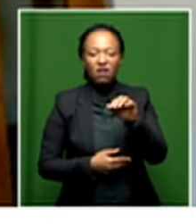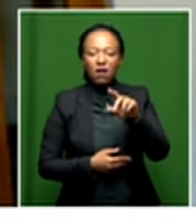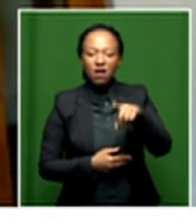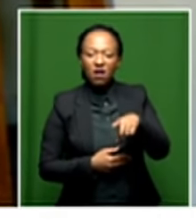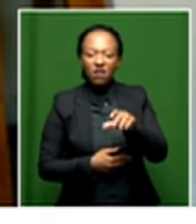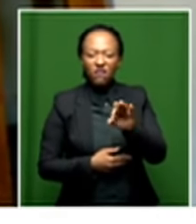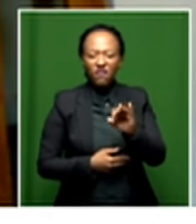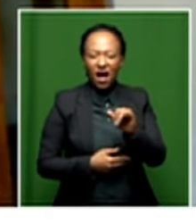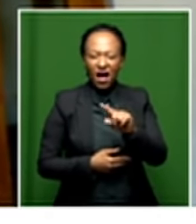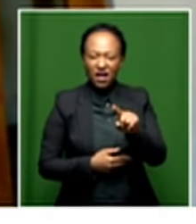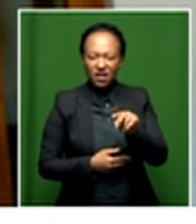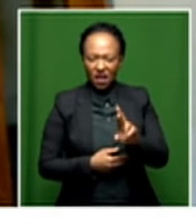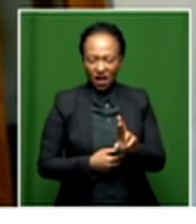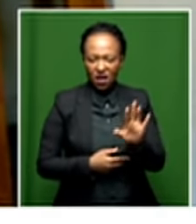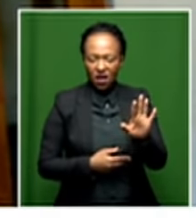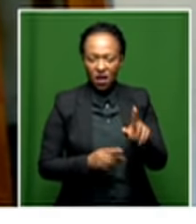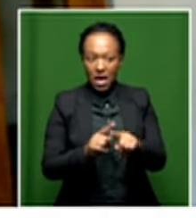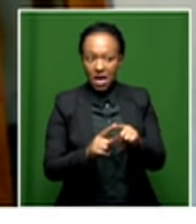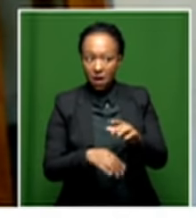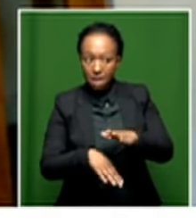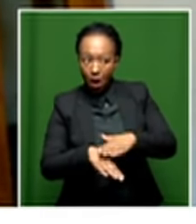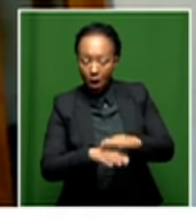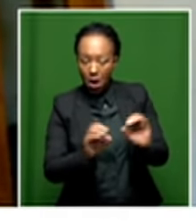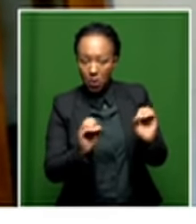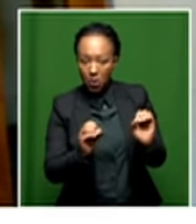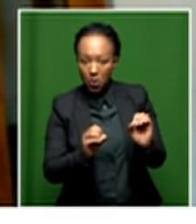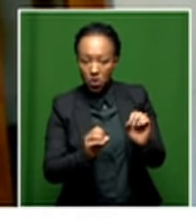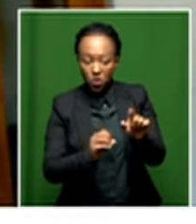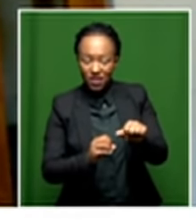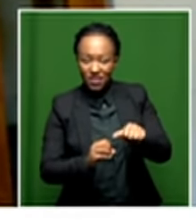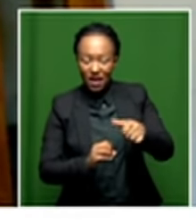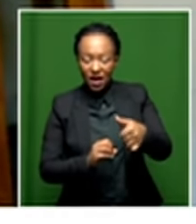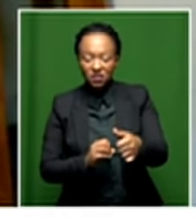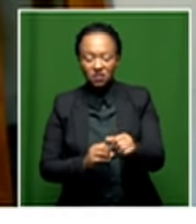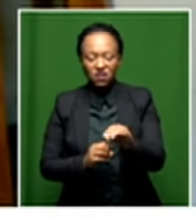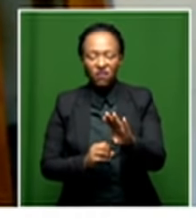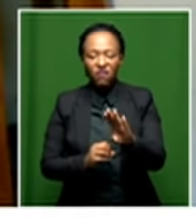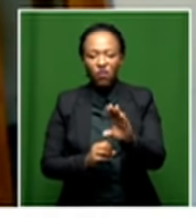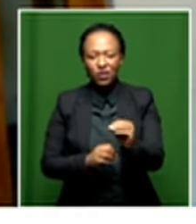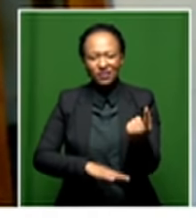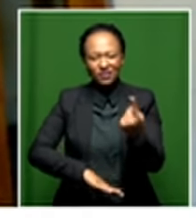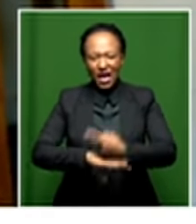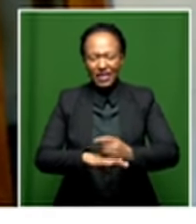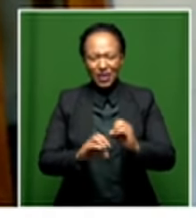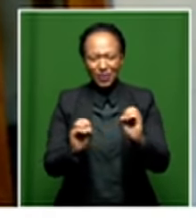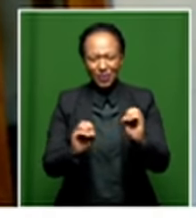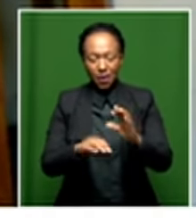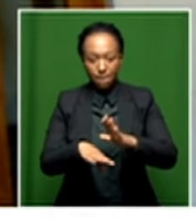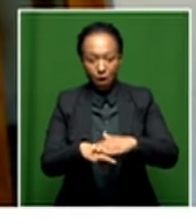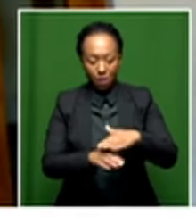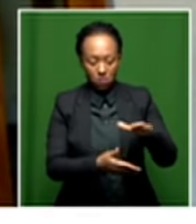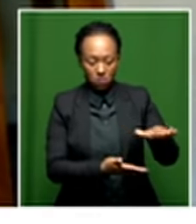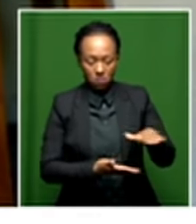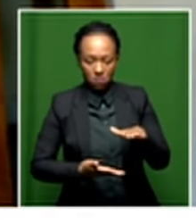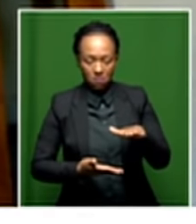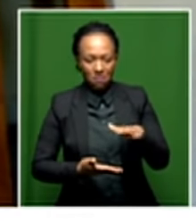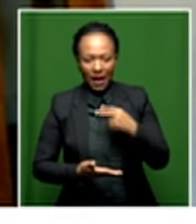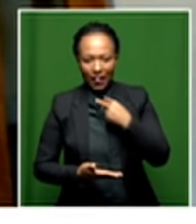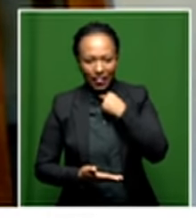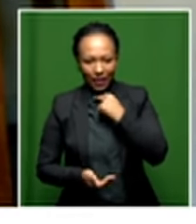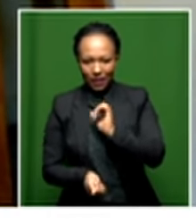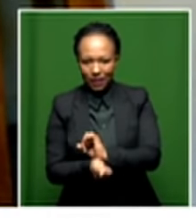Otherwise, we don't get more vaccines in within the next 40 days. We are stuck.